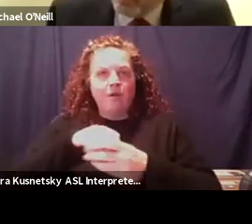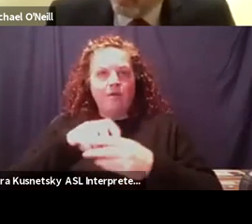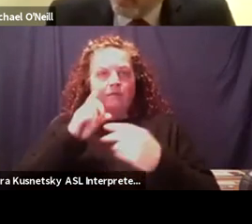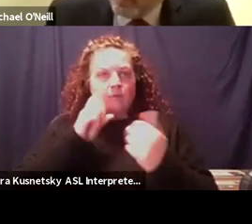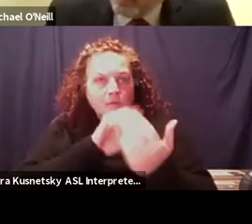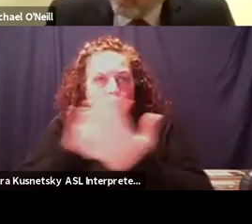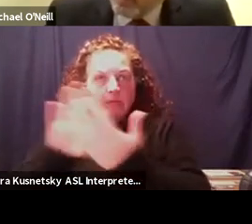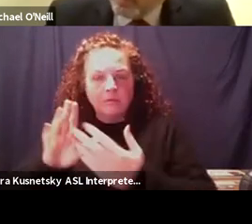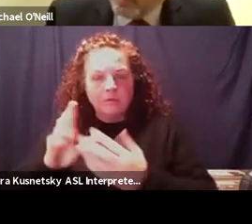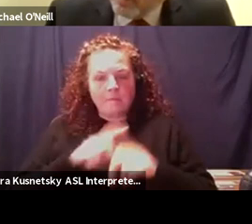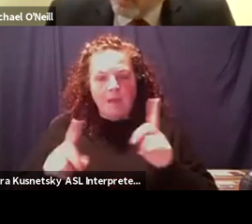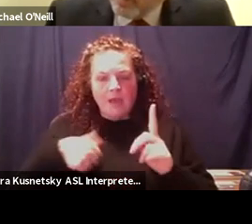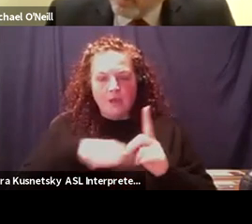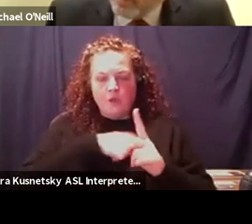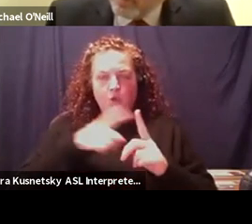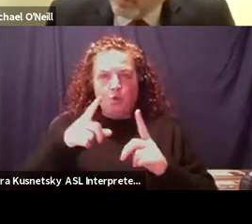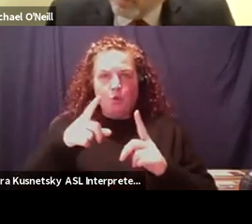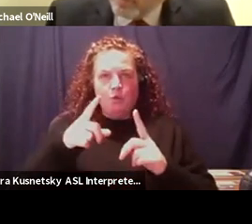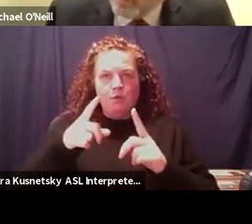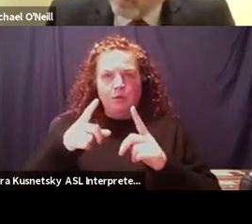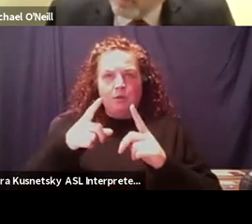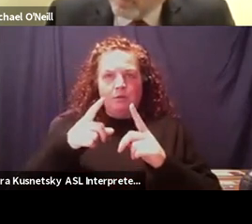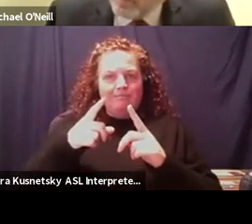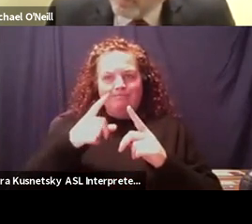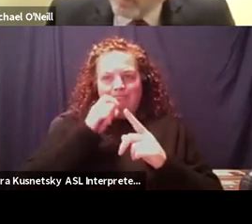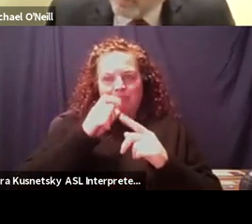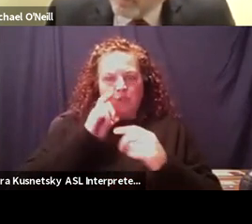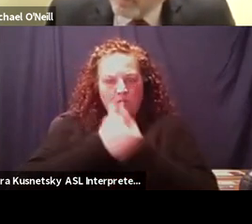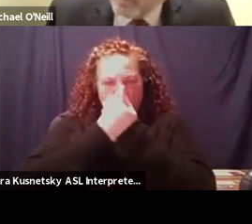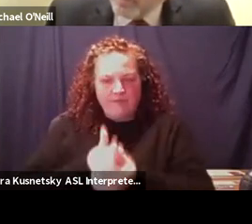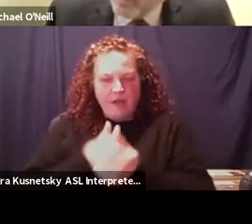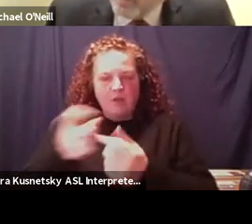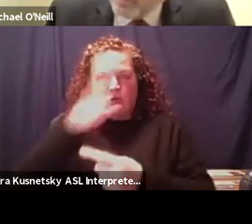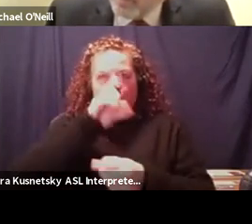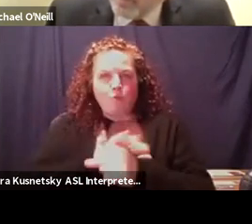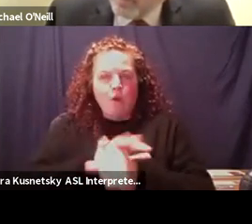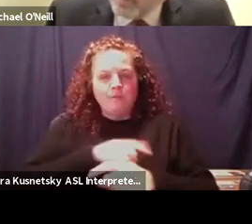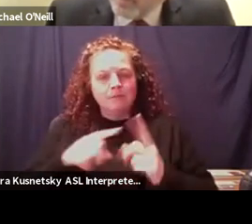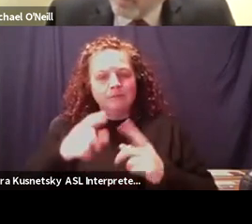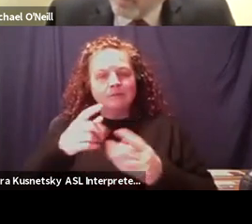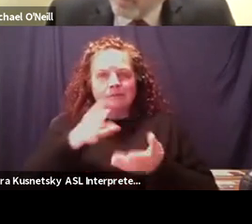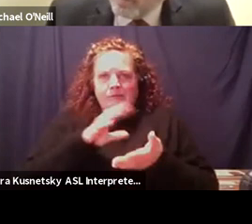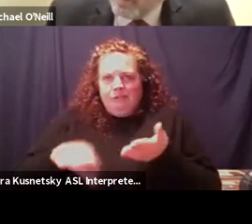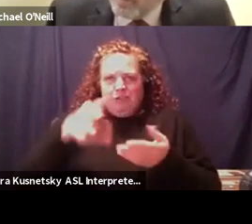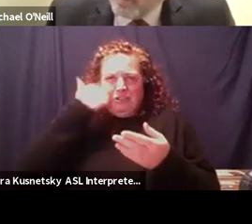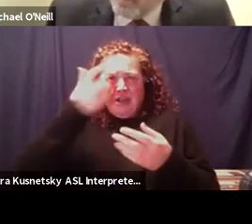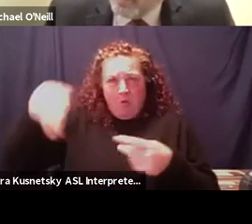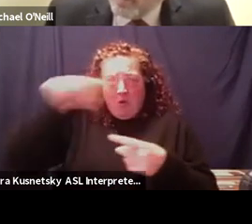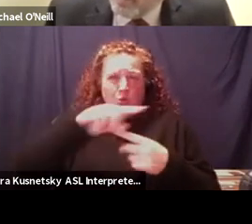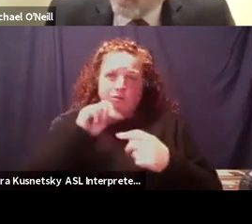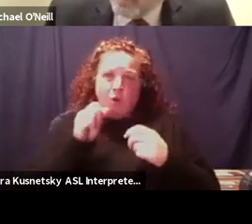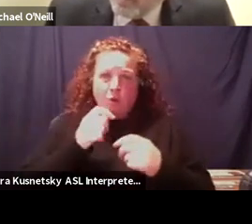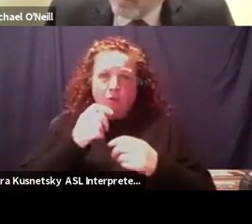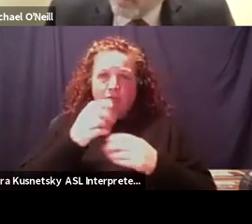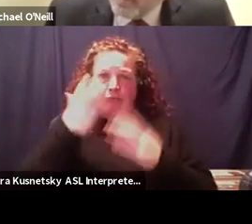would more than likely compromise your political allegiances. Shame on those of you who don't even pretend to hide it. You are all too comfortable